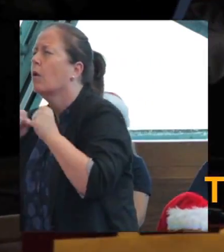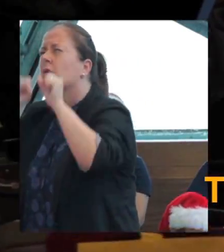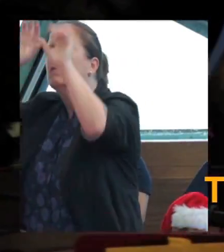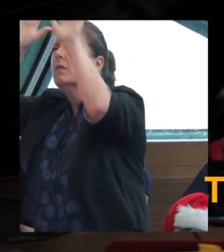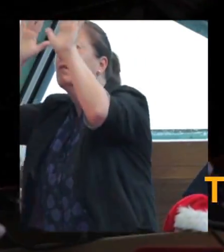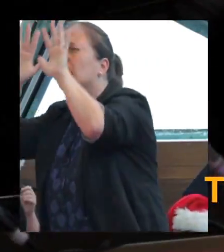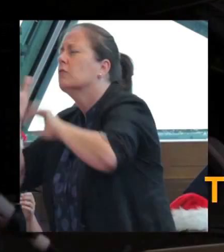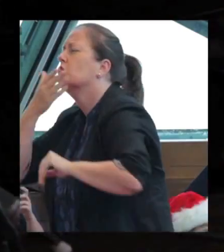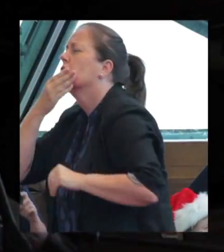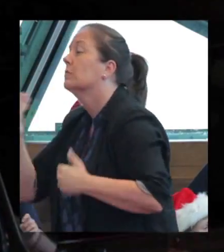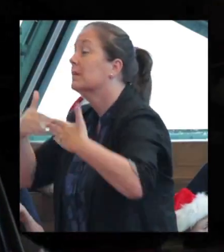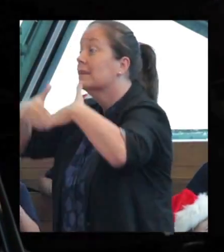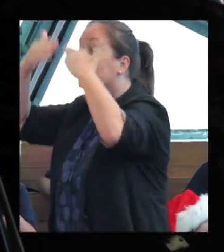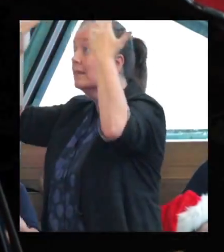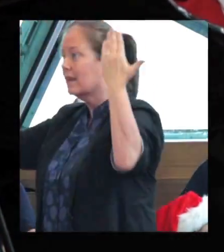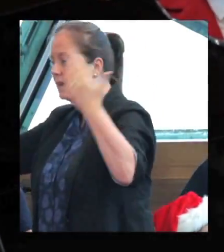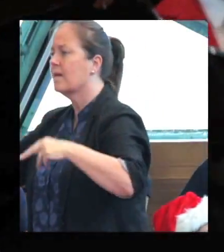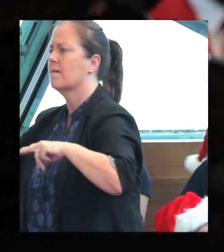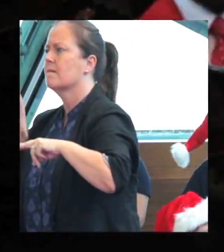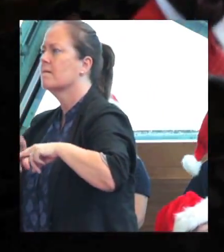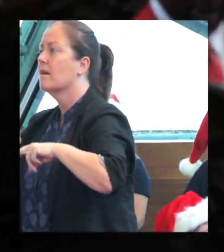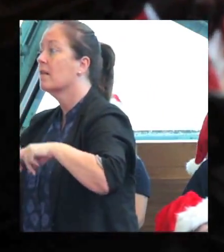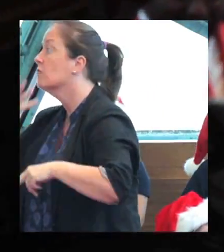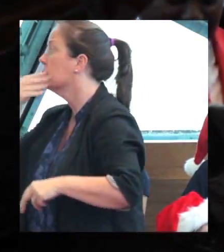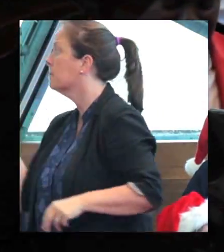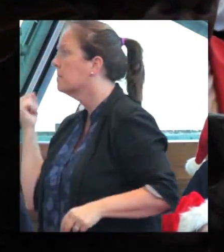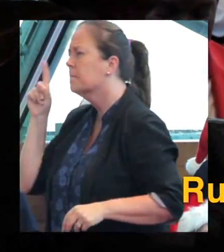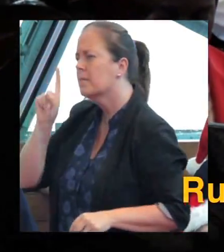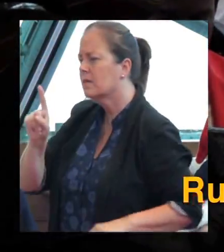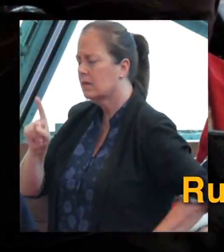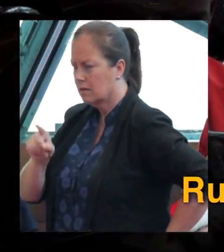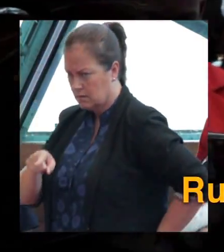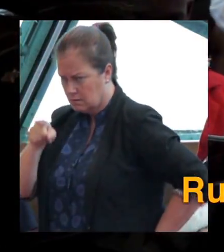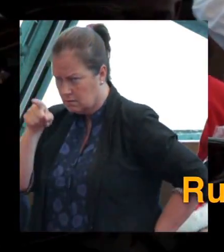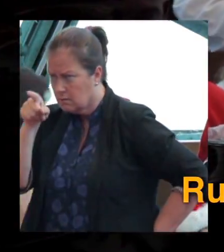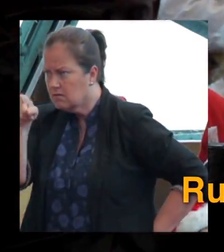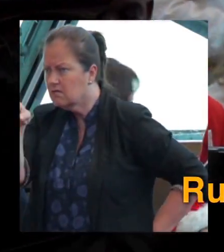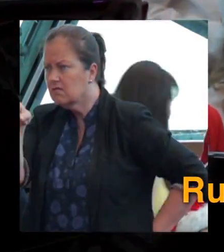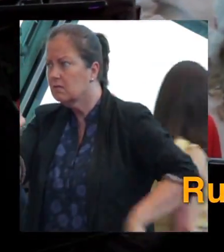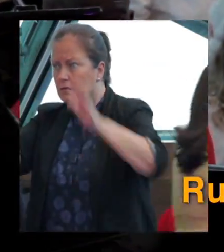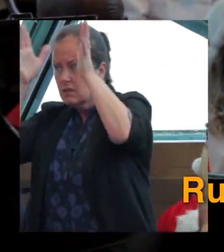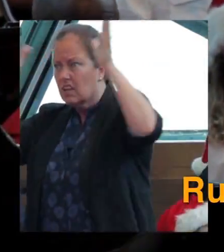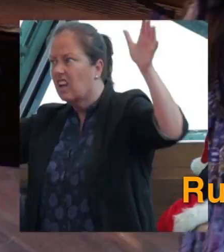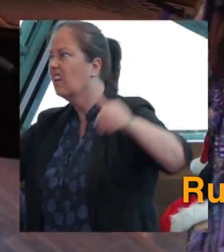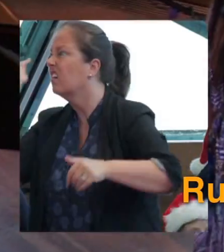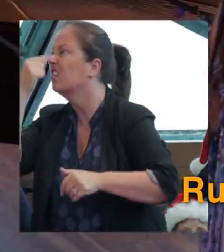Eve, Santa came to say, Rudolph, with your nose